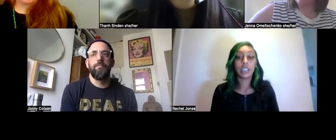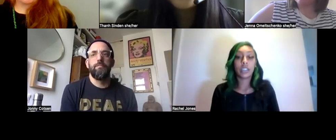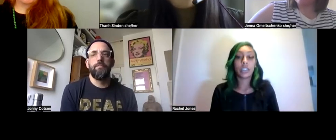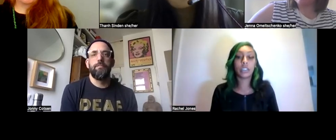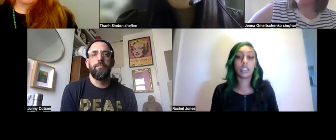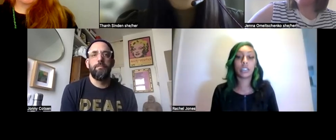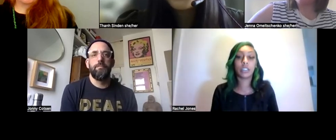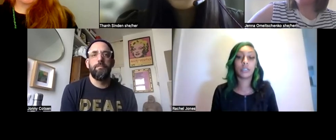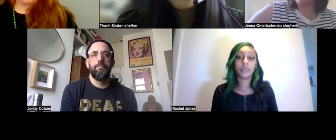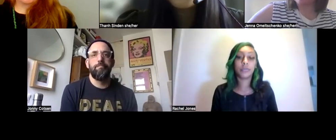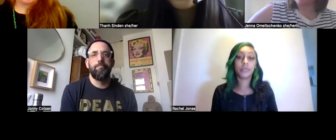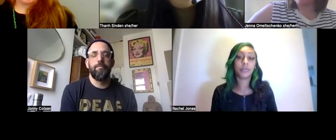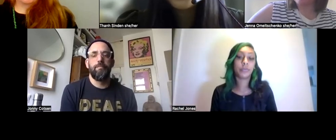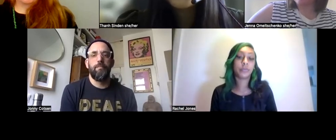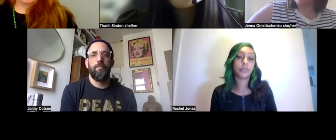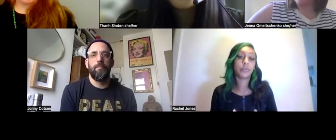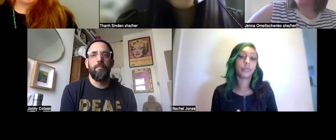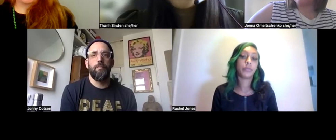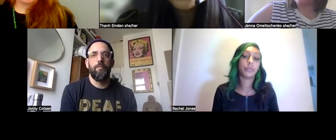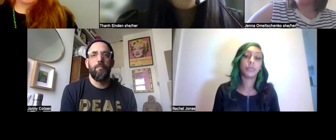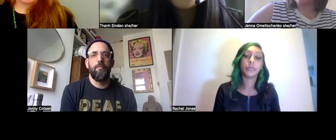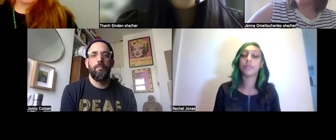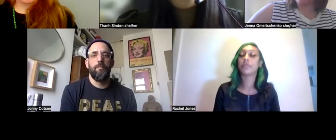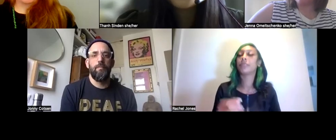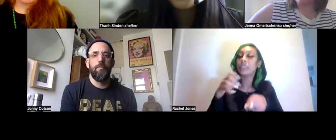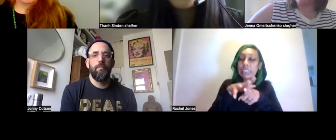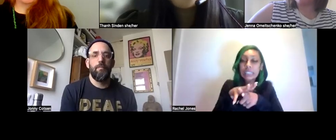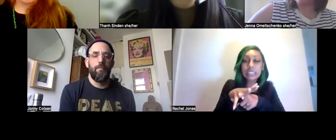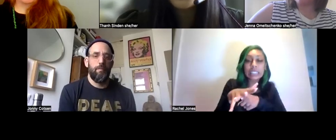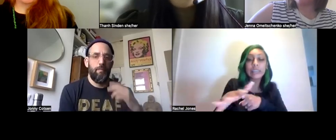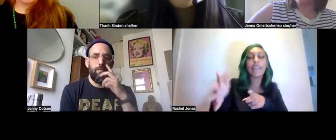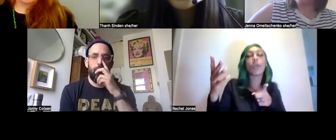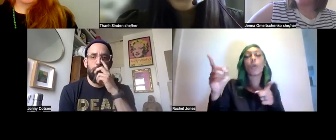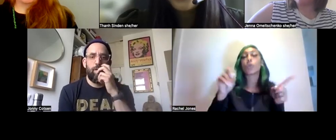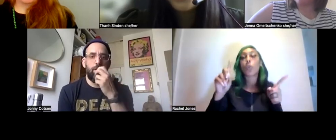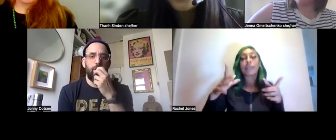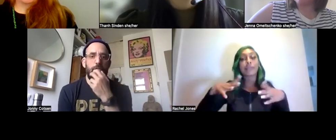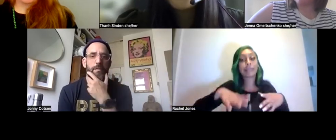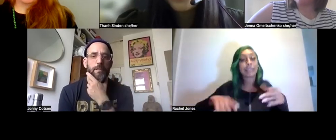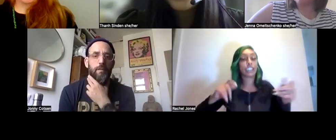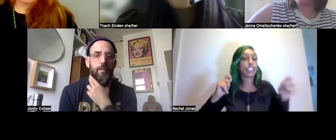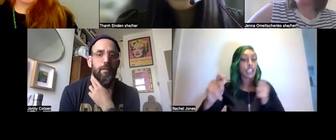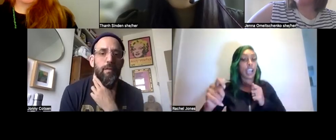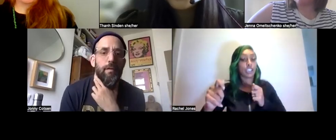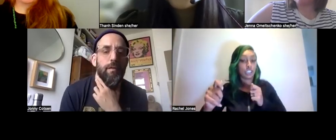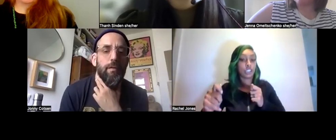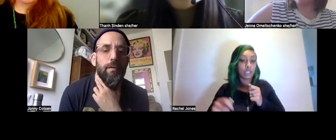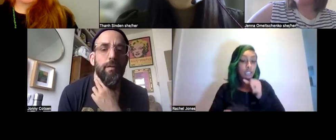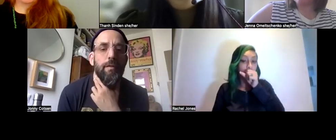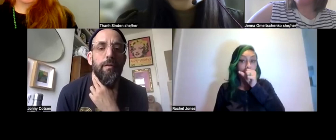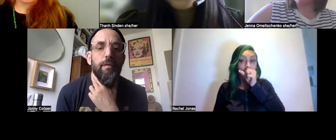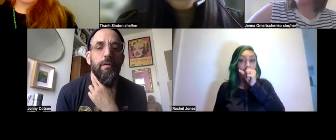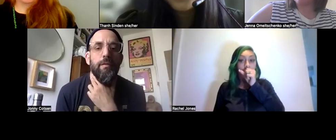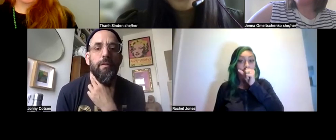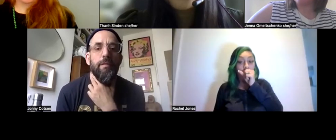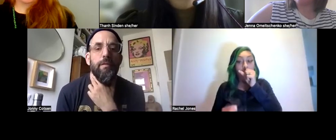to both give insight as well as influence what needs to be changed, and also